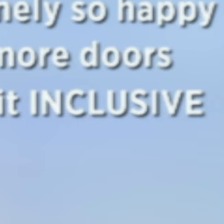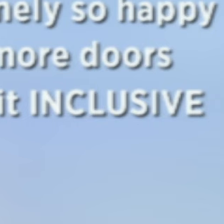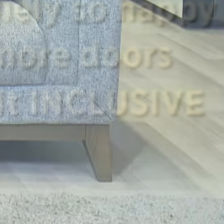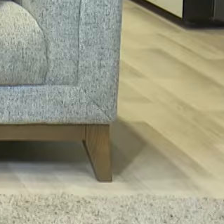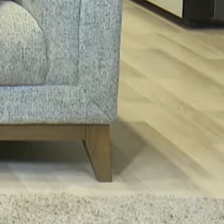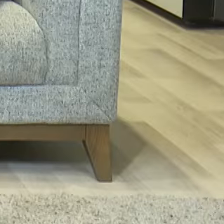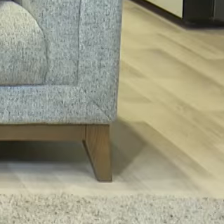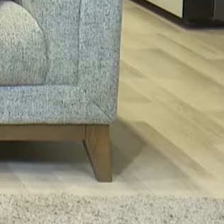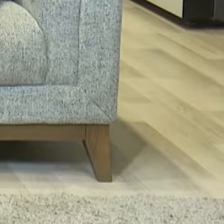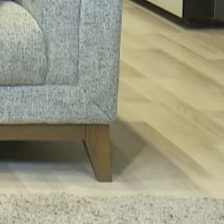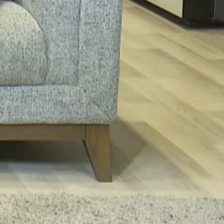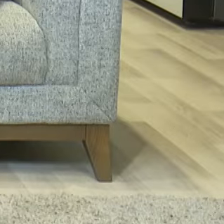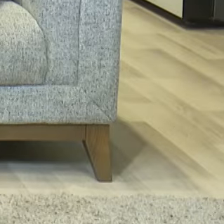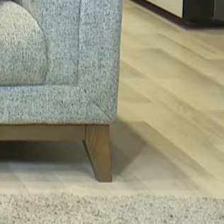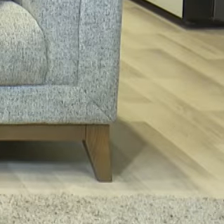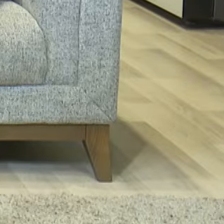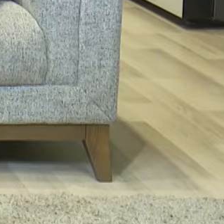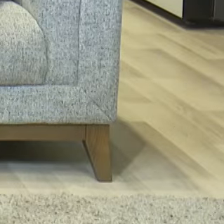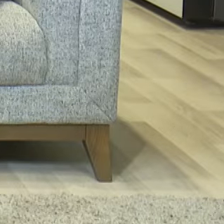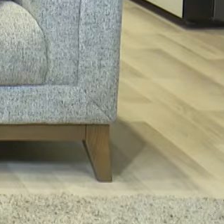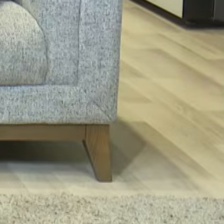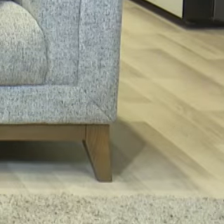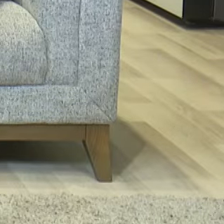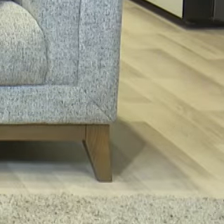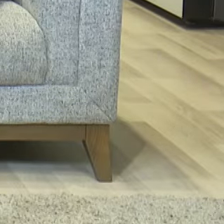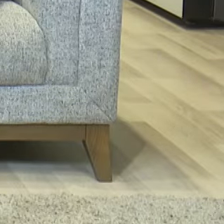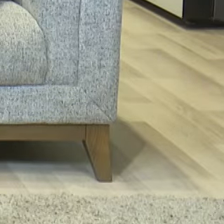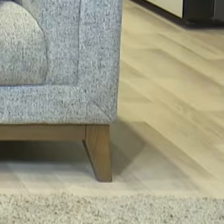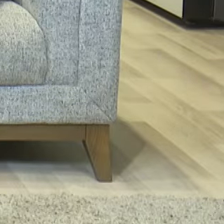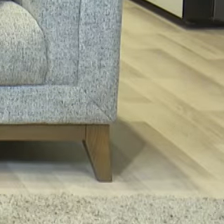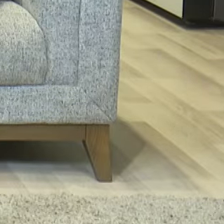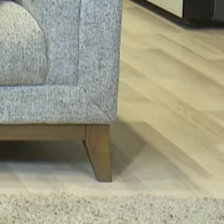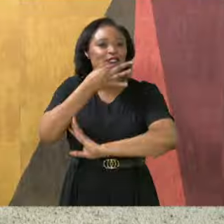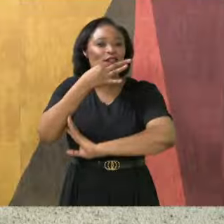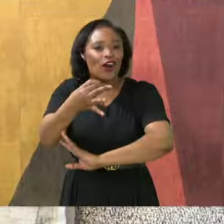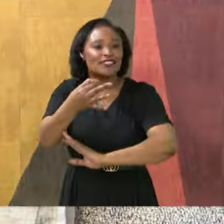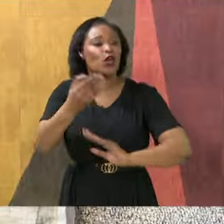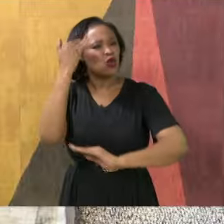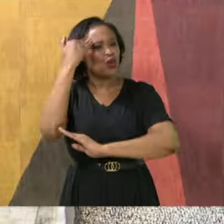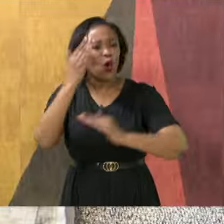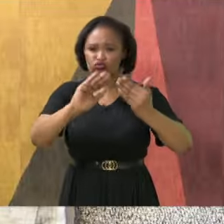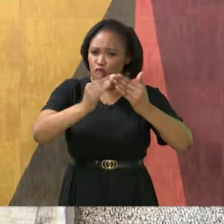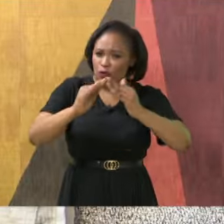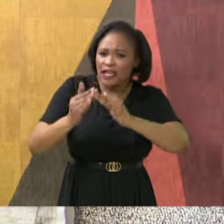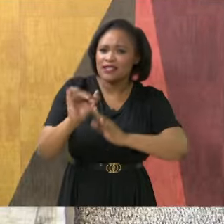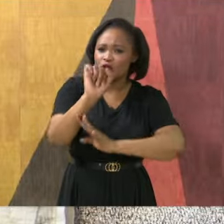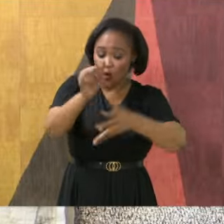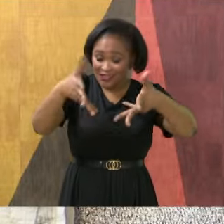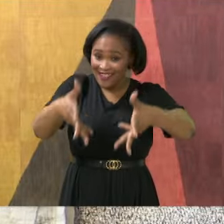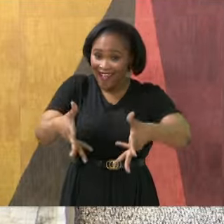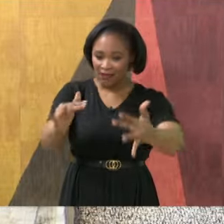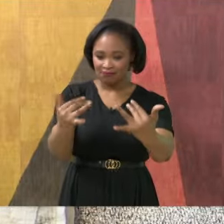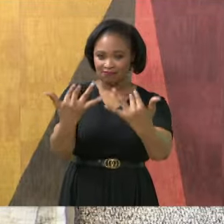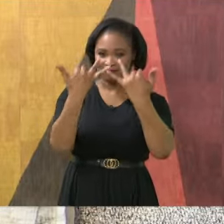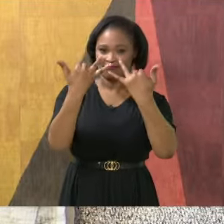you. That's what you did. Yes. And Mia, this is why I want to ask you, you know, with your community, you know, here with us